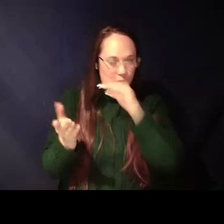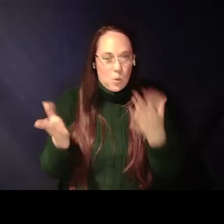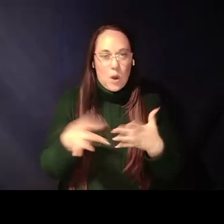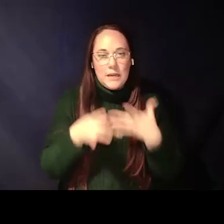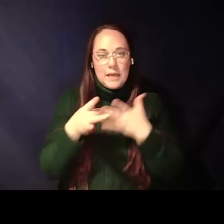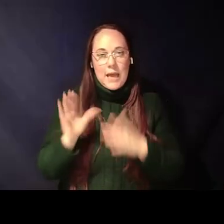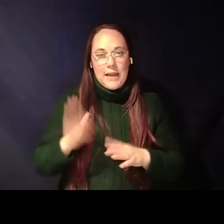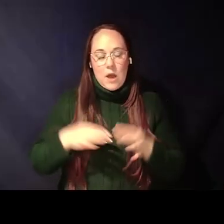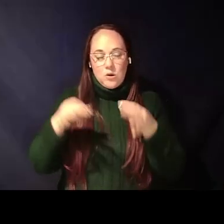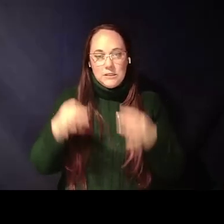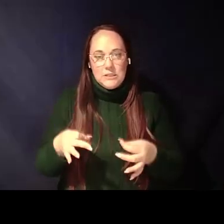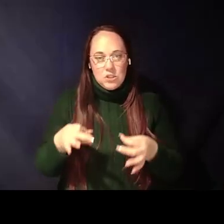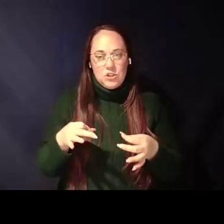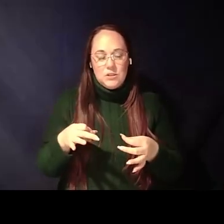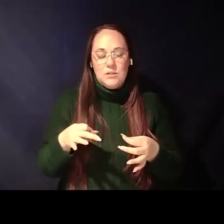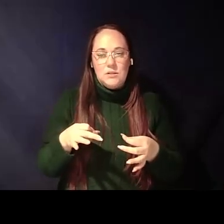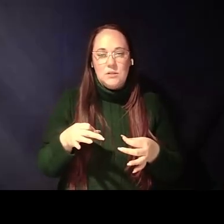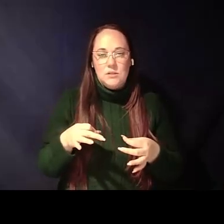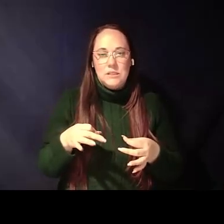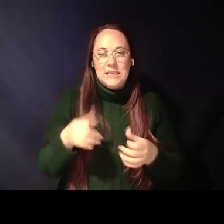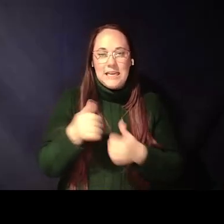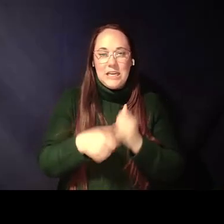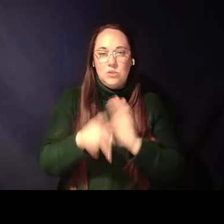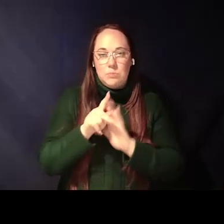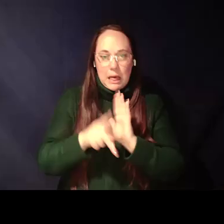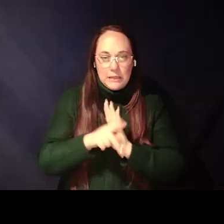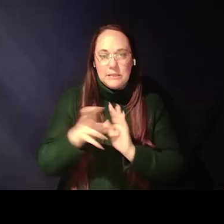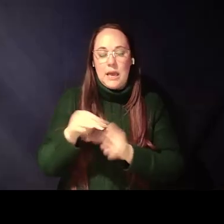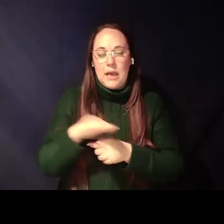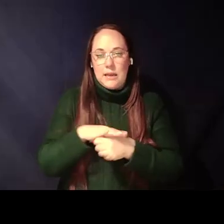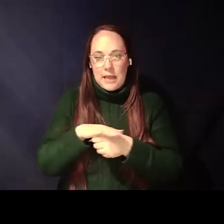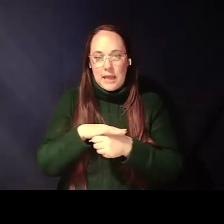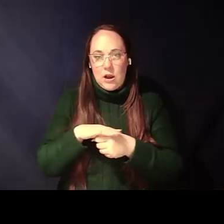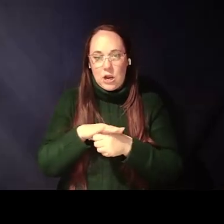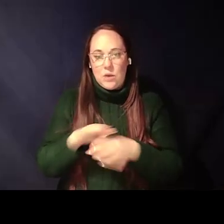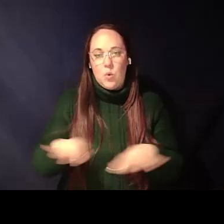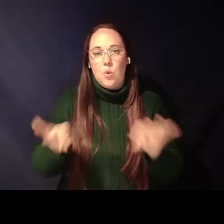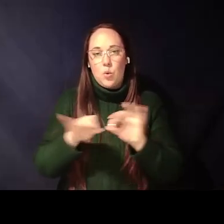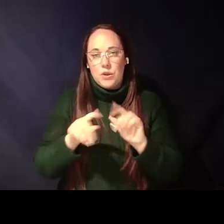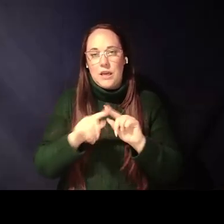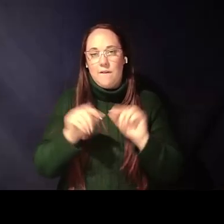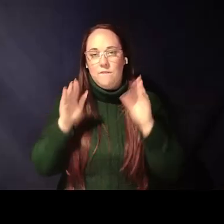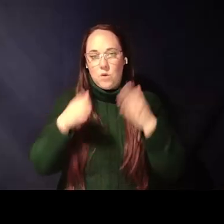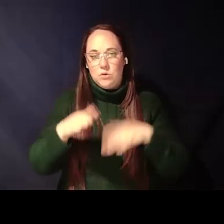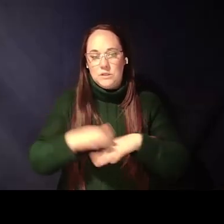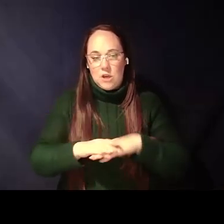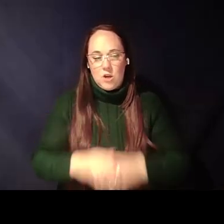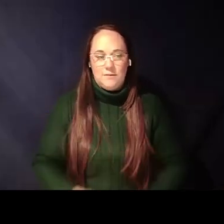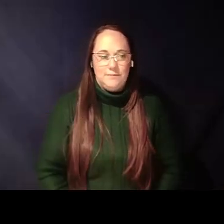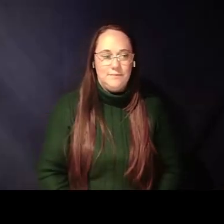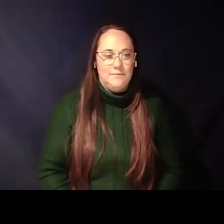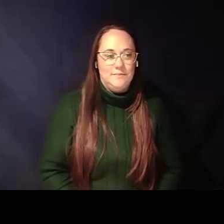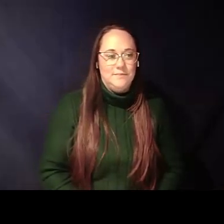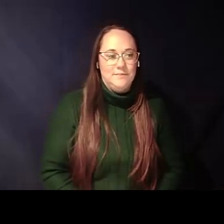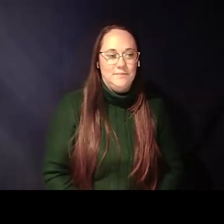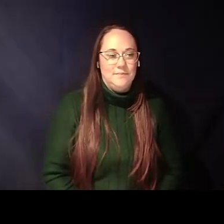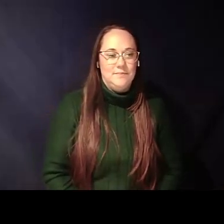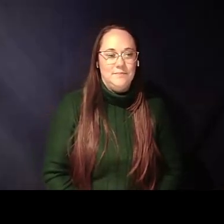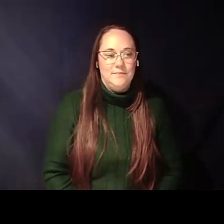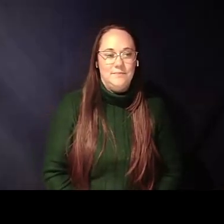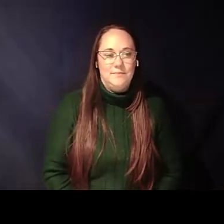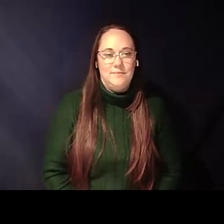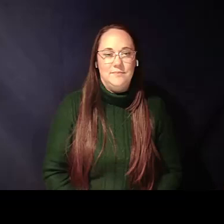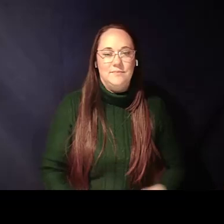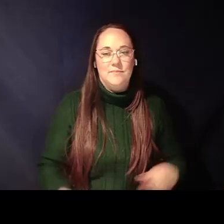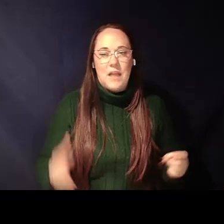around which of those policies and areas were worthy of continuing to focus on in a minute. Thanks, Melinda. I know we'll get into